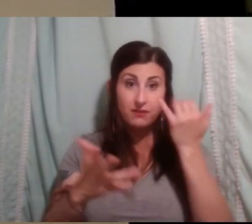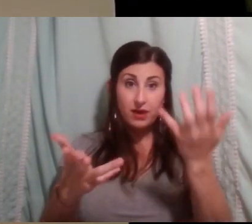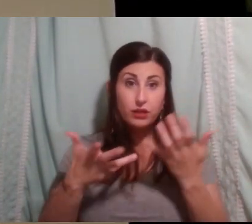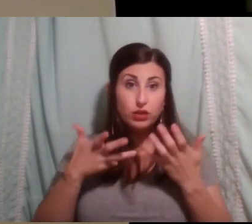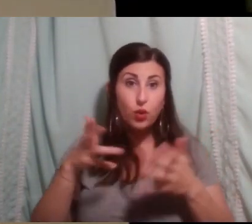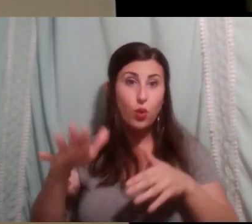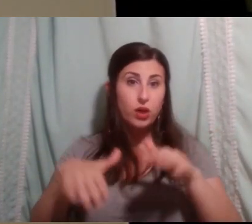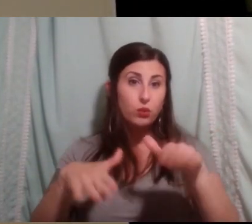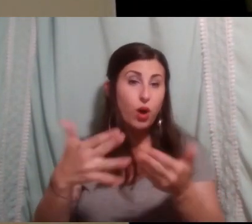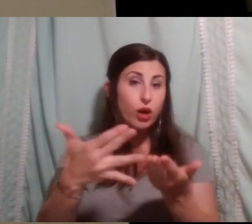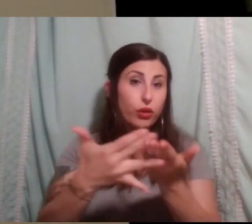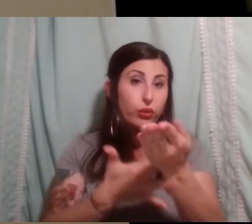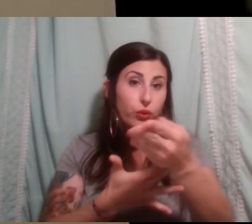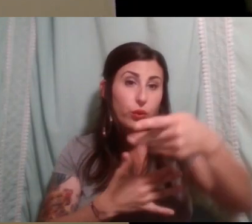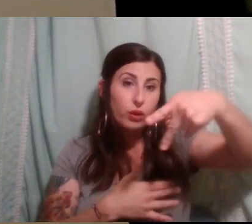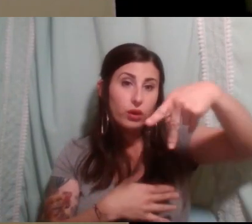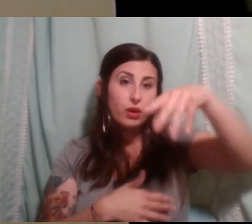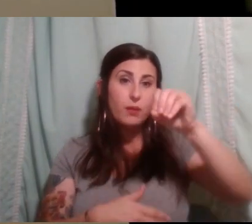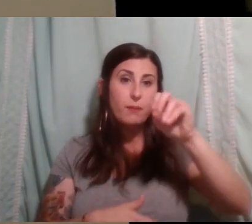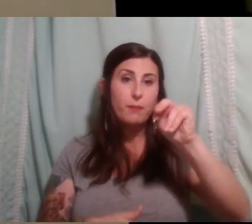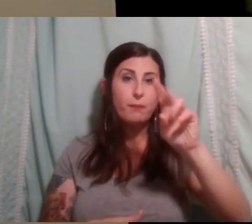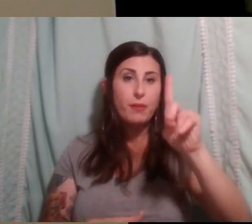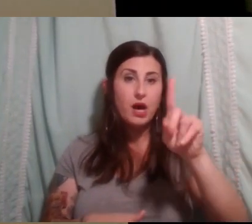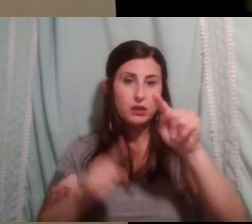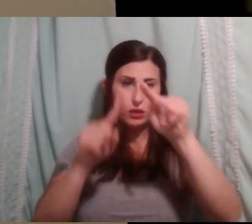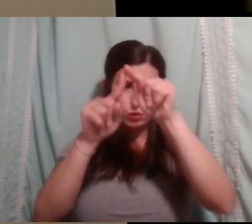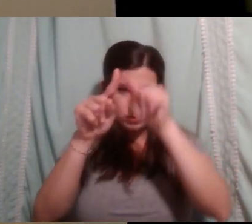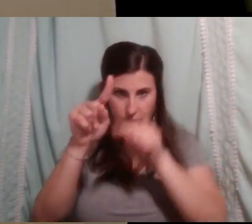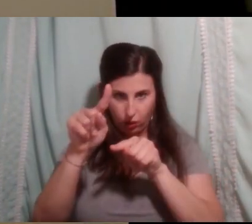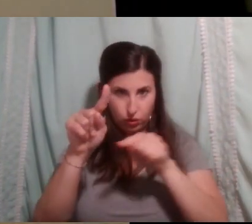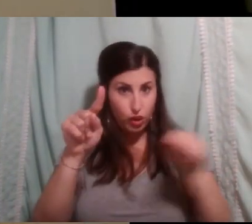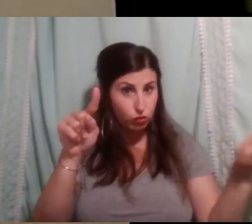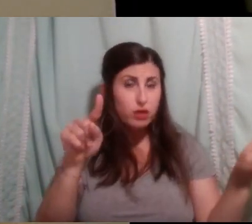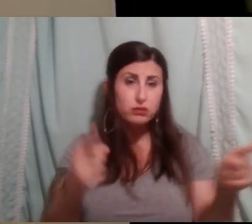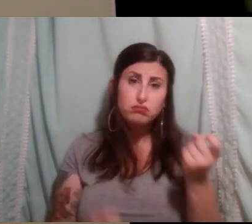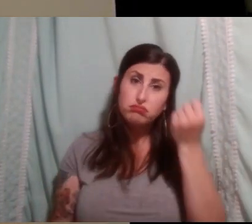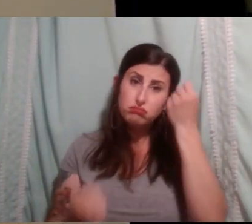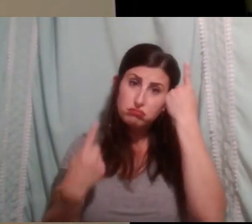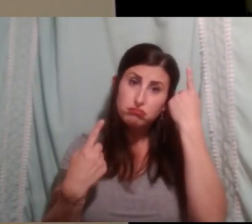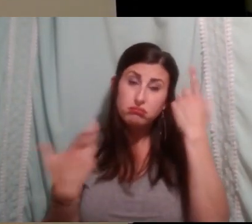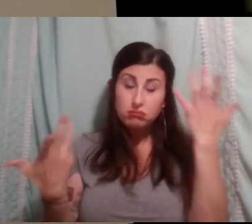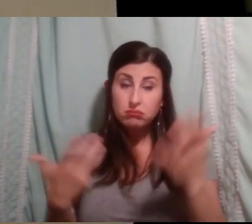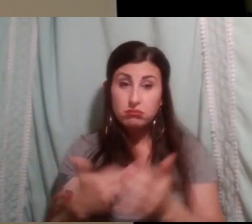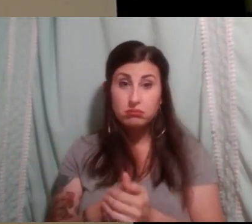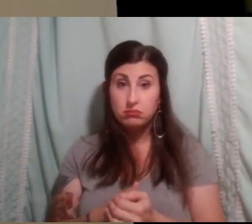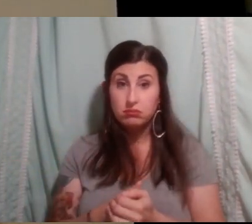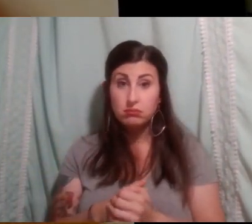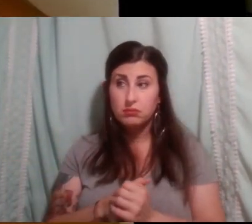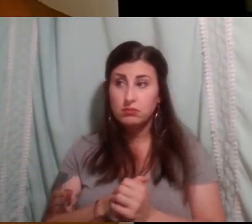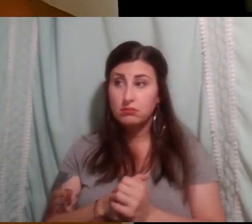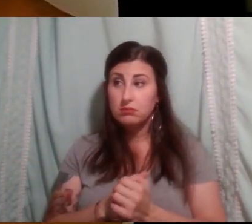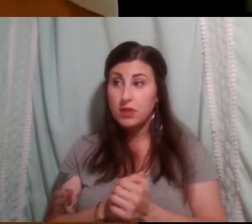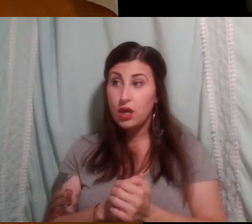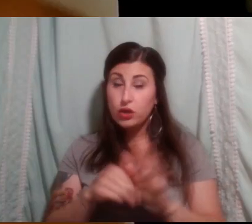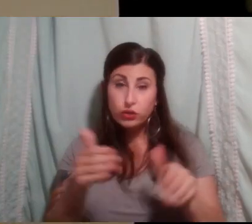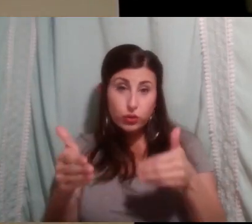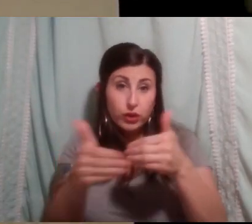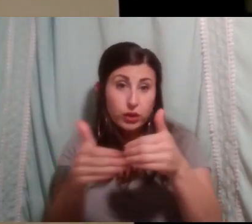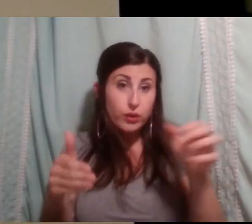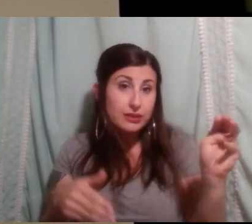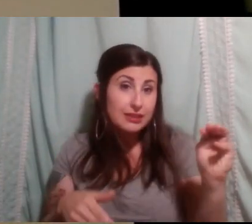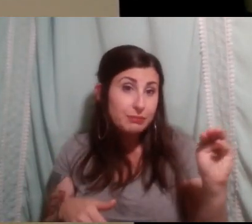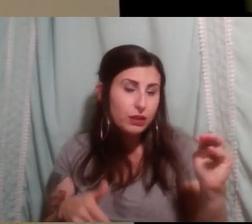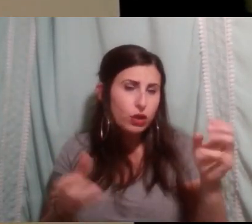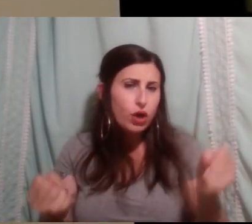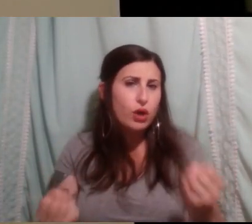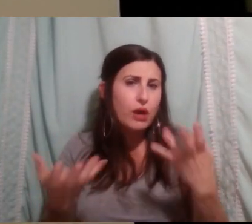through the pond, I can go down and then across. Okay, makes sense. To the nearest meter, how